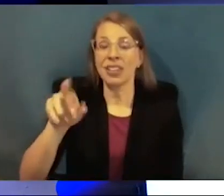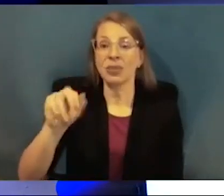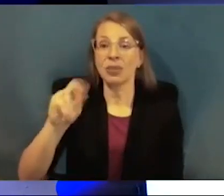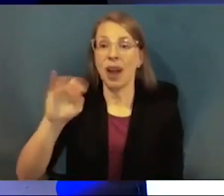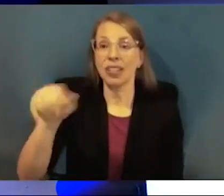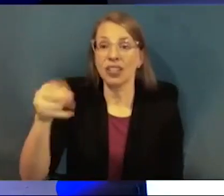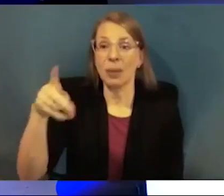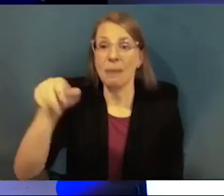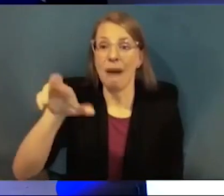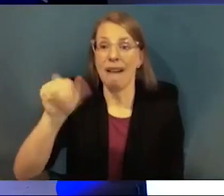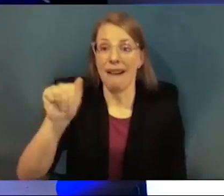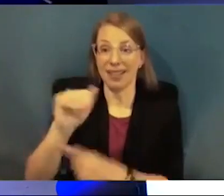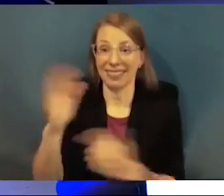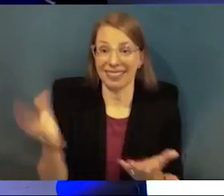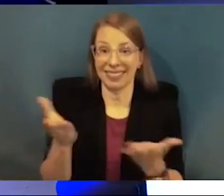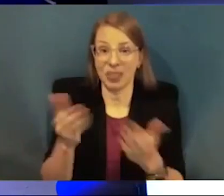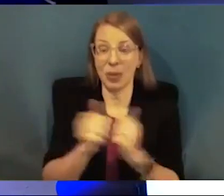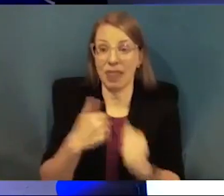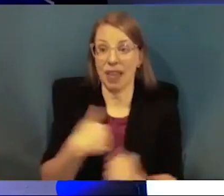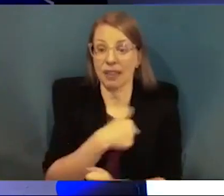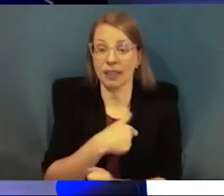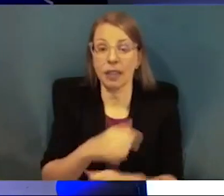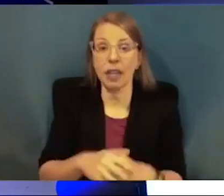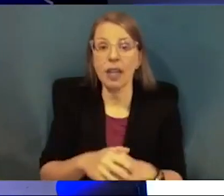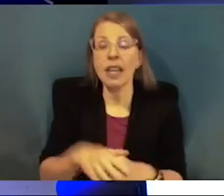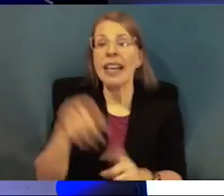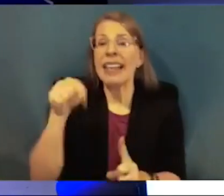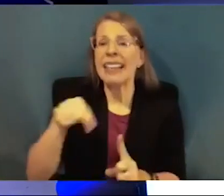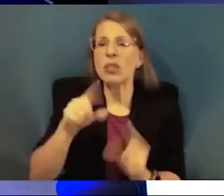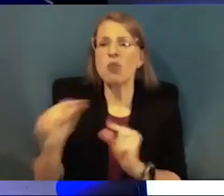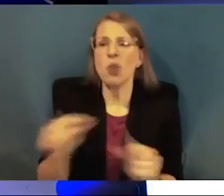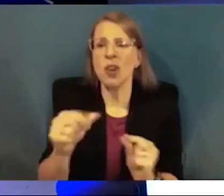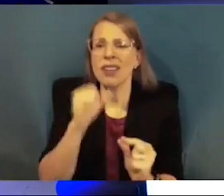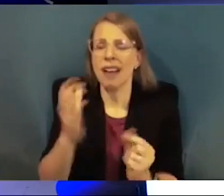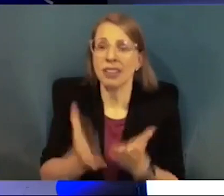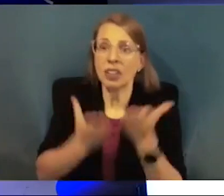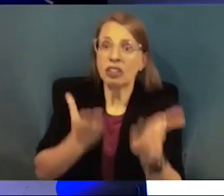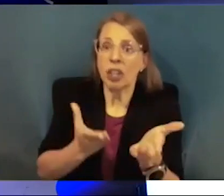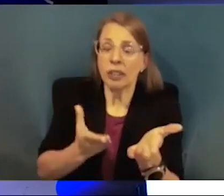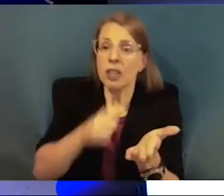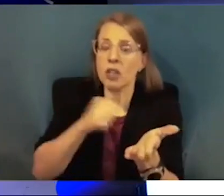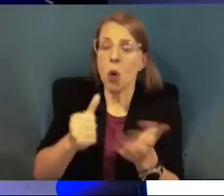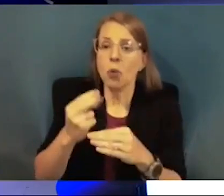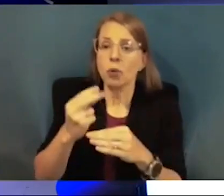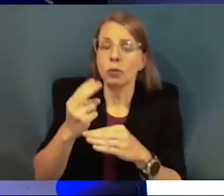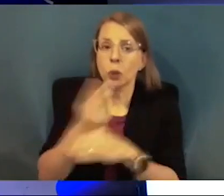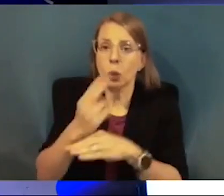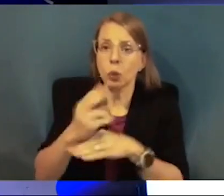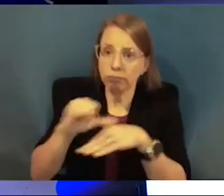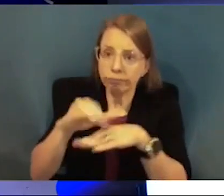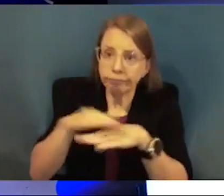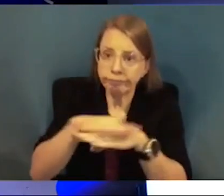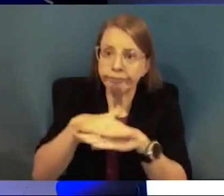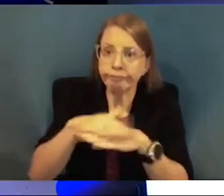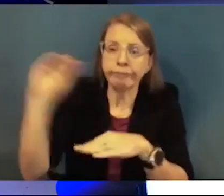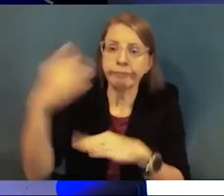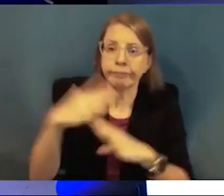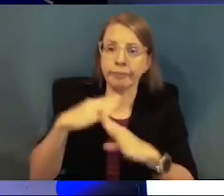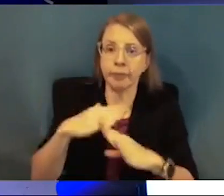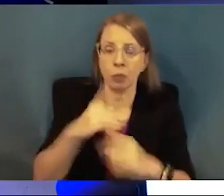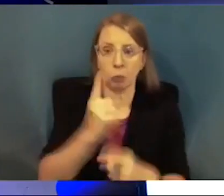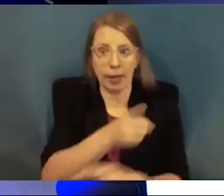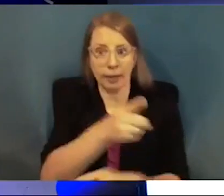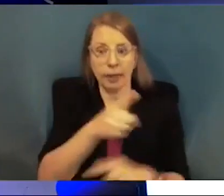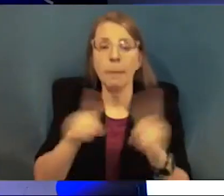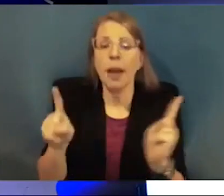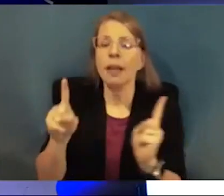course, is not suggesting that people not wear sunscreen. You would never tell anyone that. But what should really the takeaway be from this